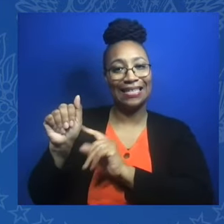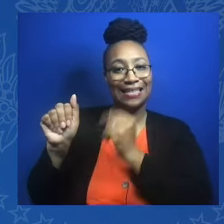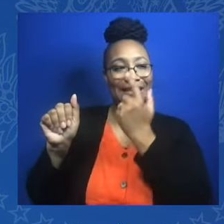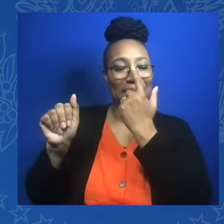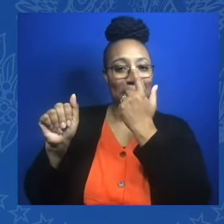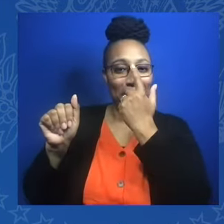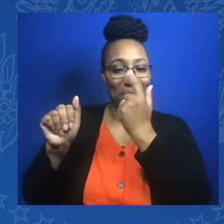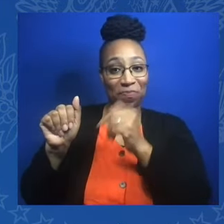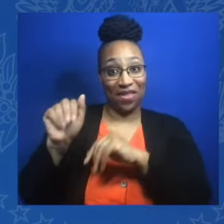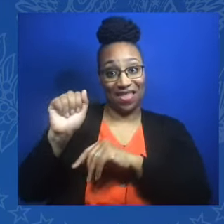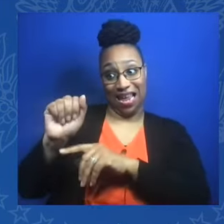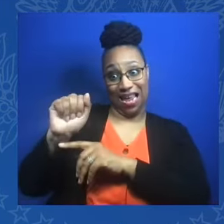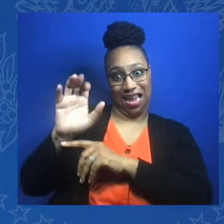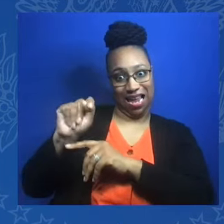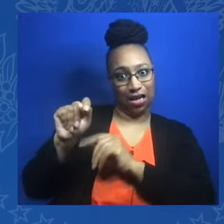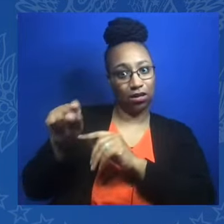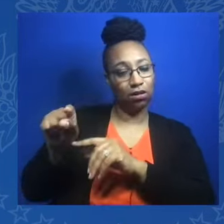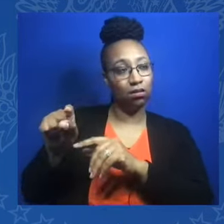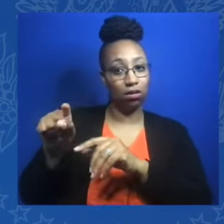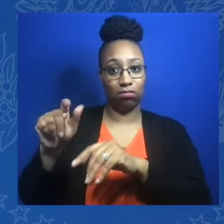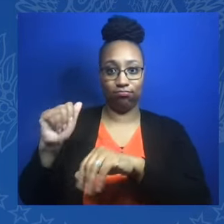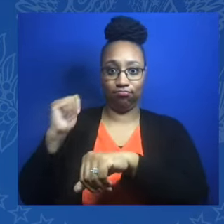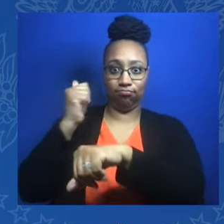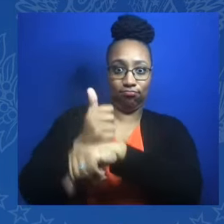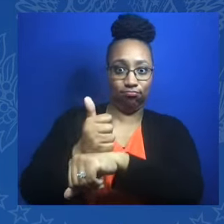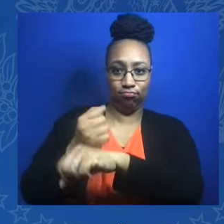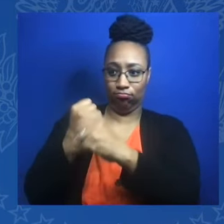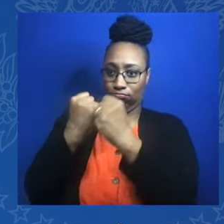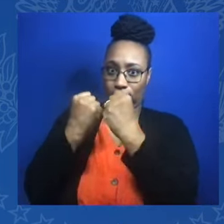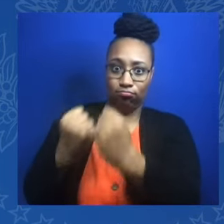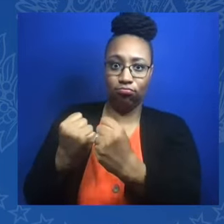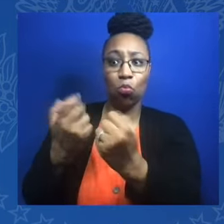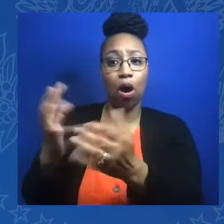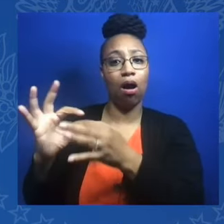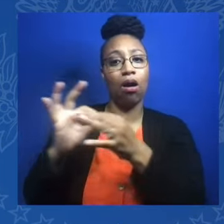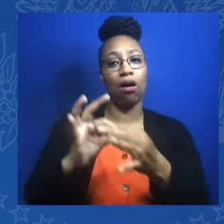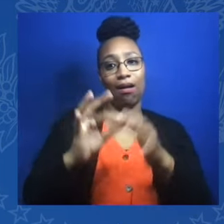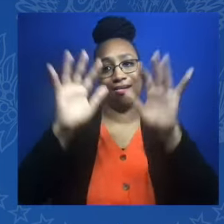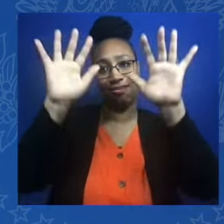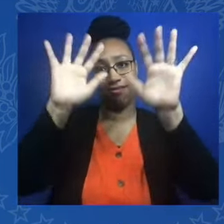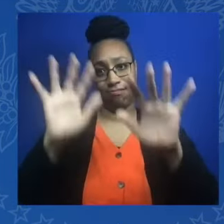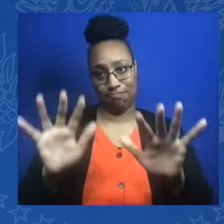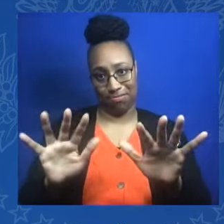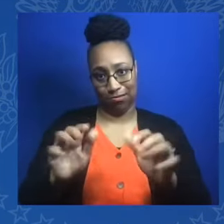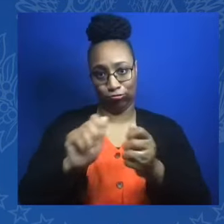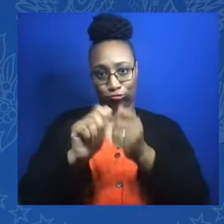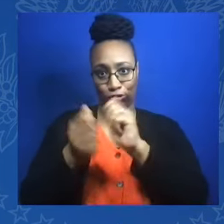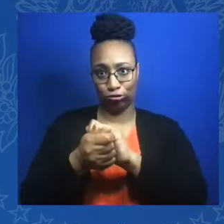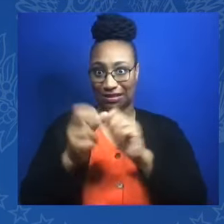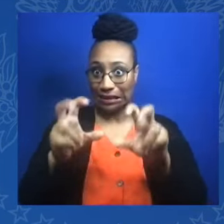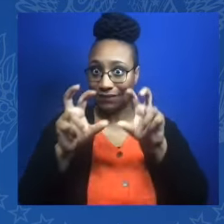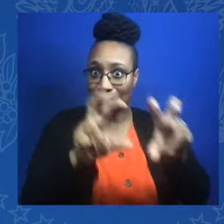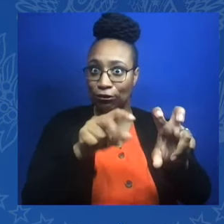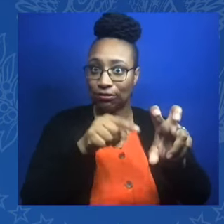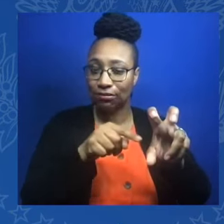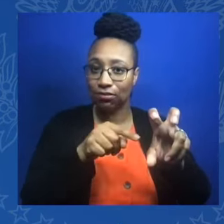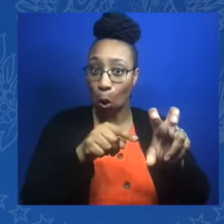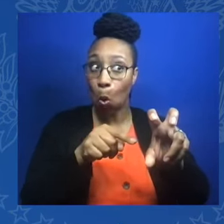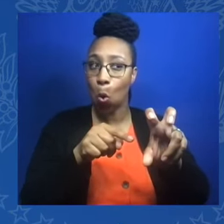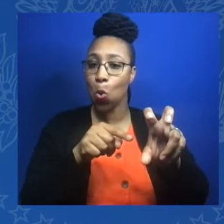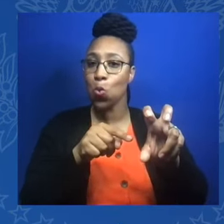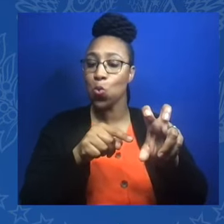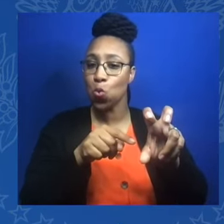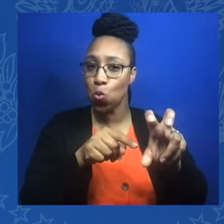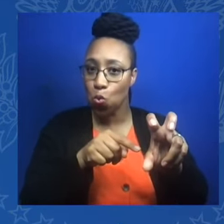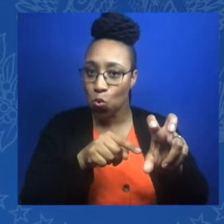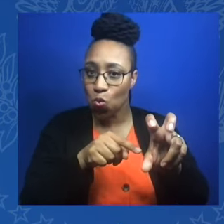in our history. As a matter of fact, the single largest investment in all of human history. And it's going to spur clean energy investments all